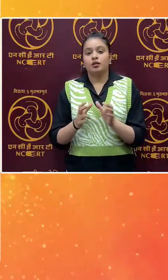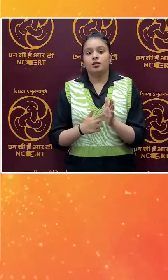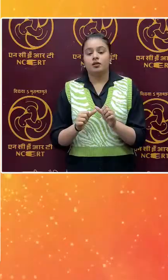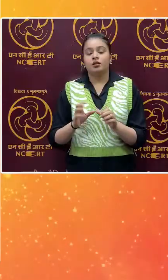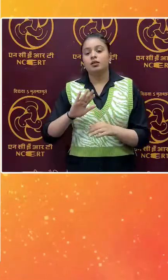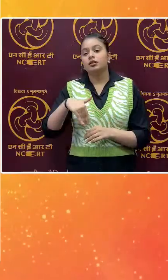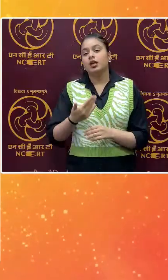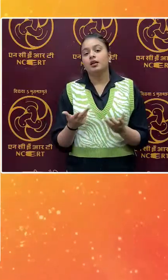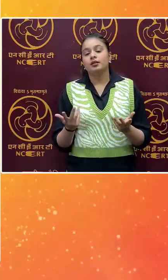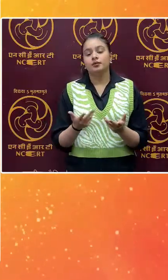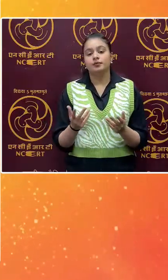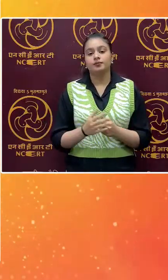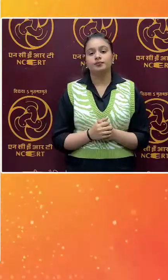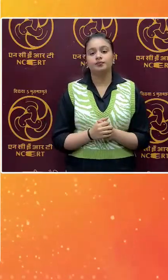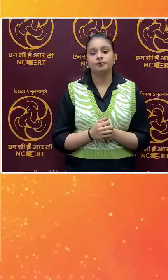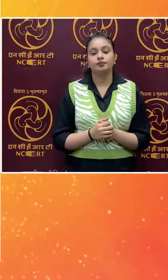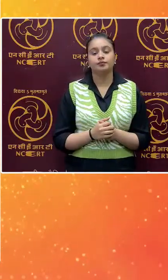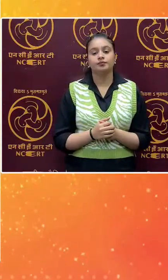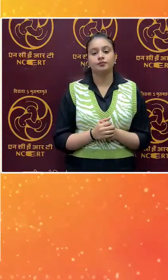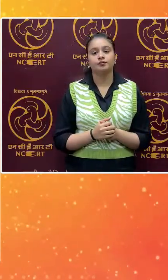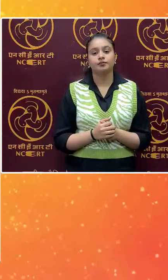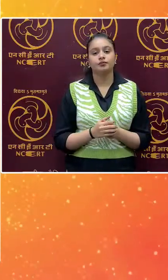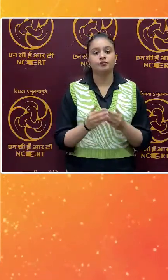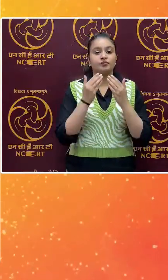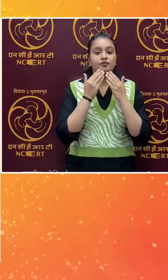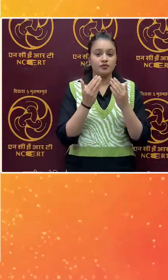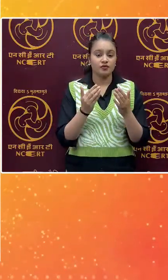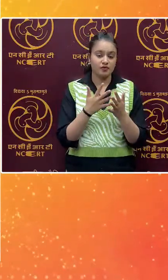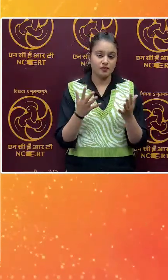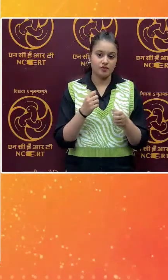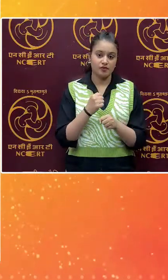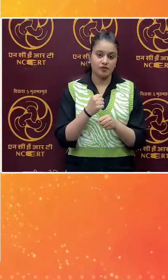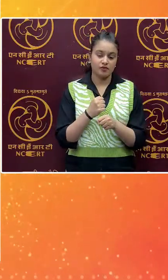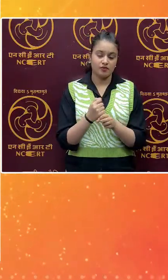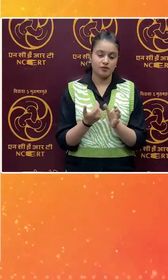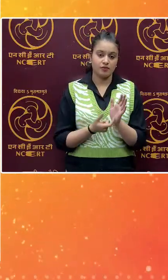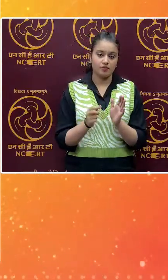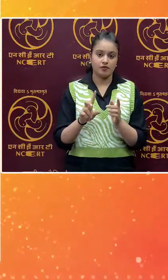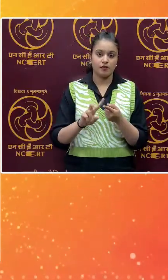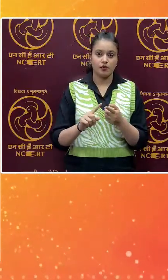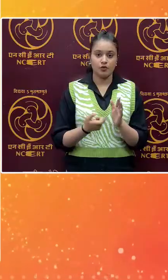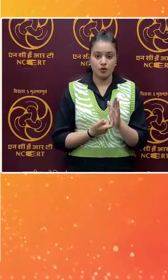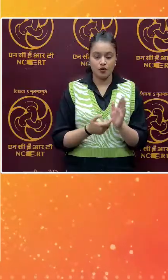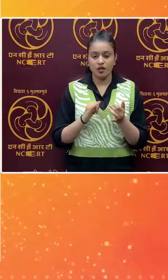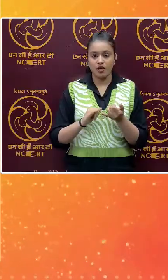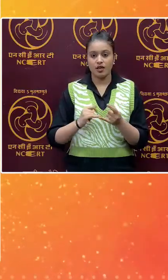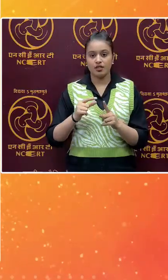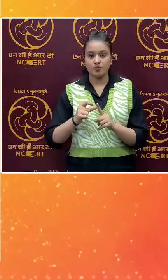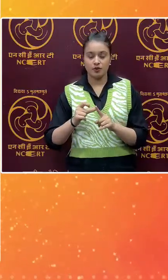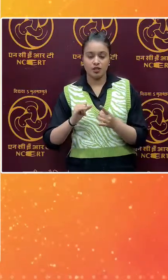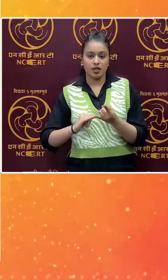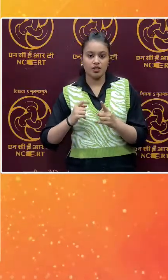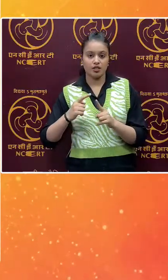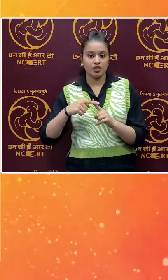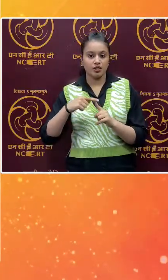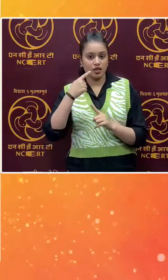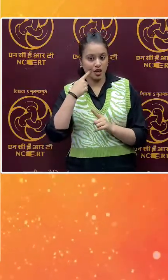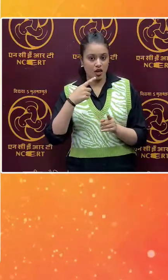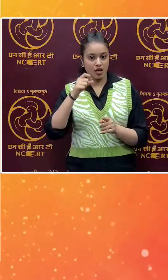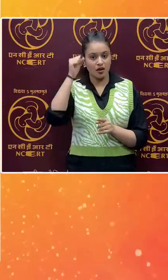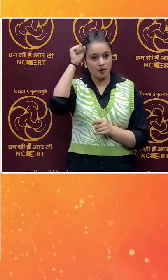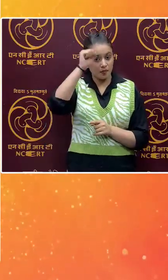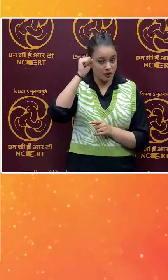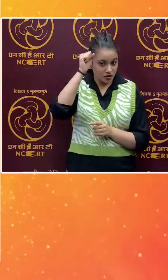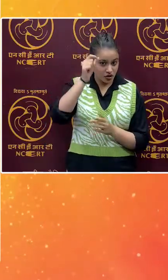up next? Next, thank you, Professor Grover. Thank you. Thanks, SPSTI. Thanks, Panjab University. Thanks, Panjab